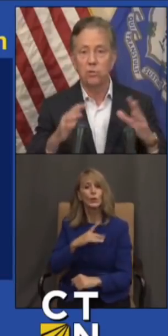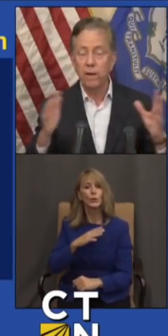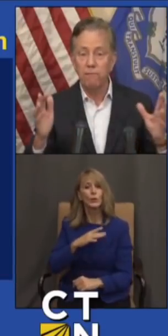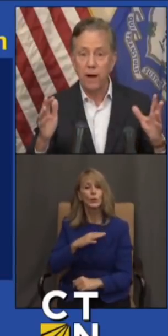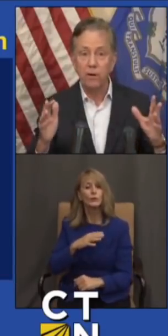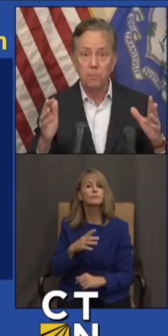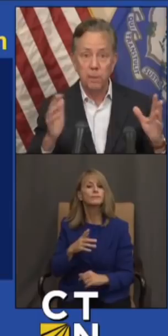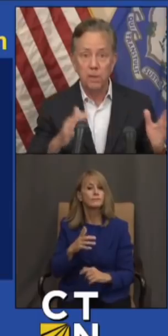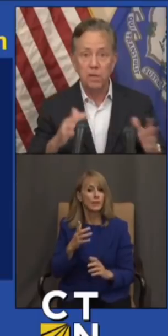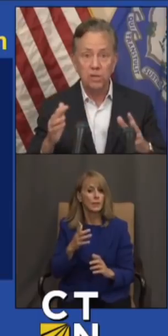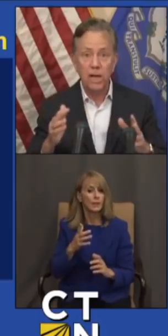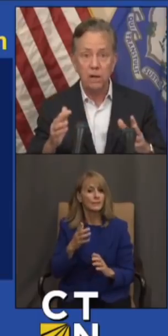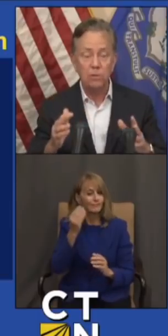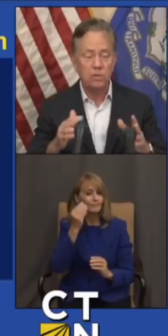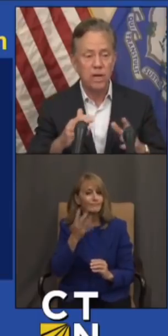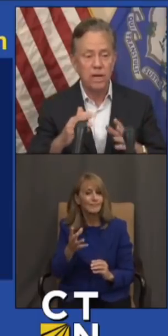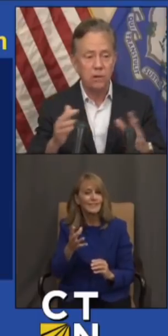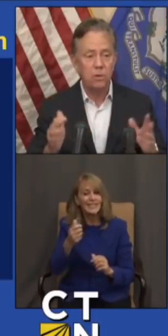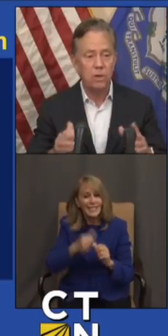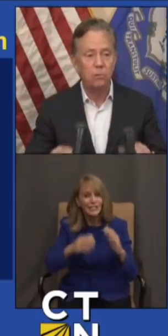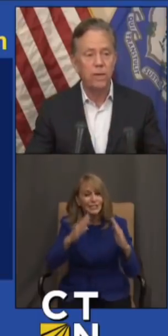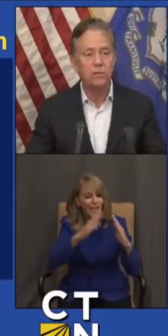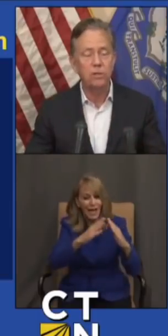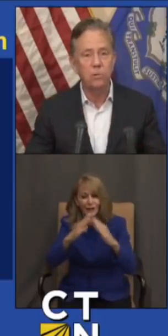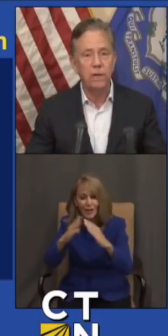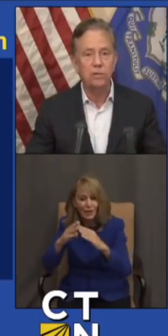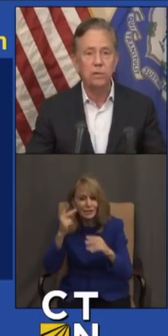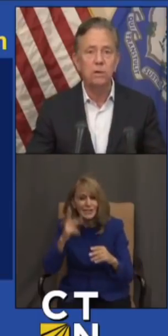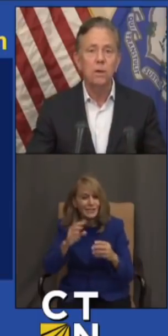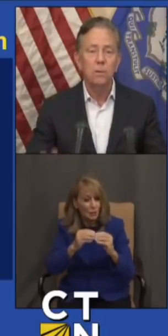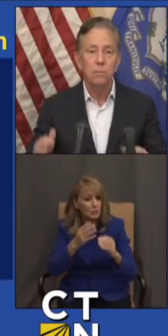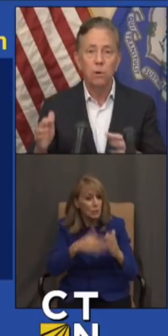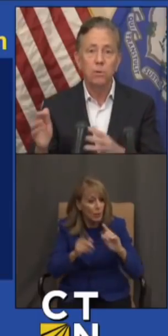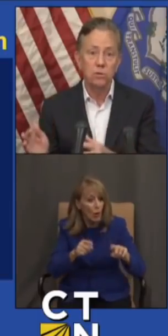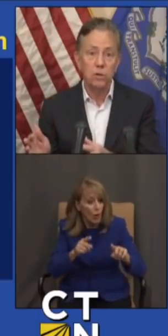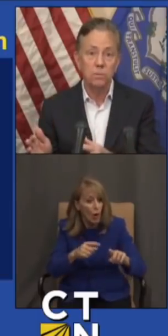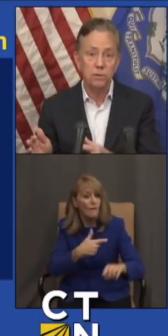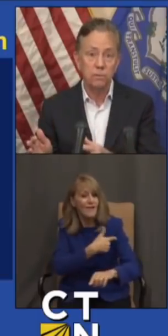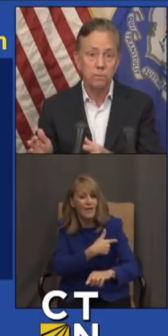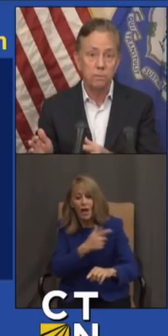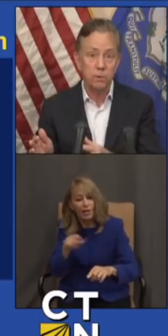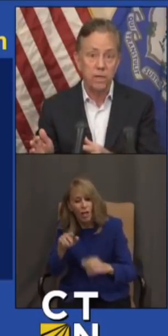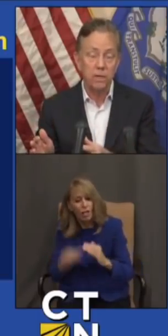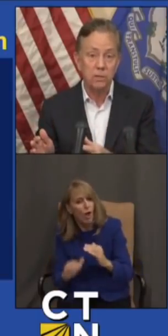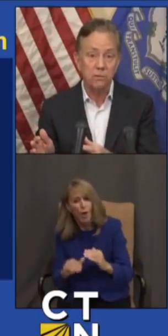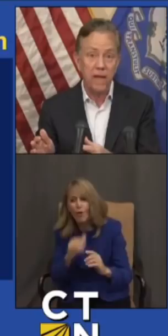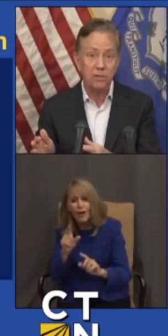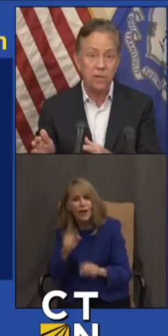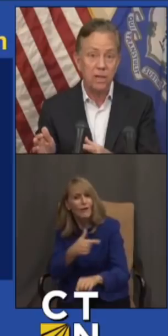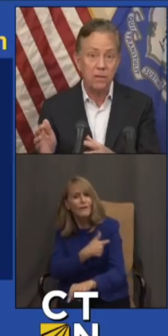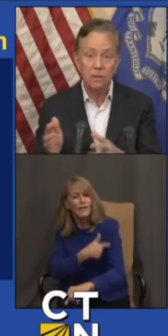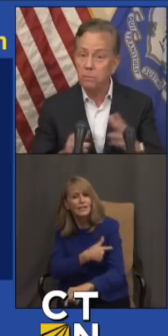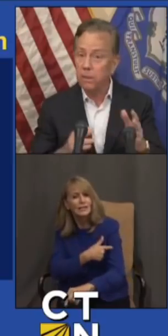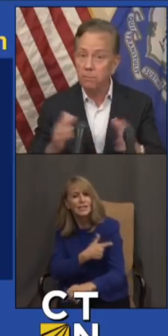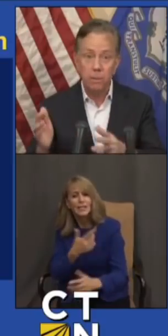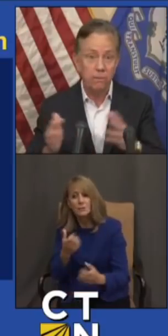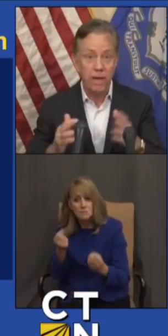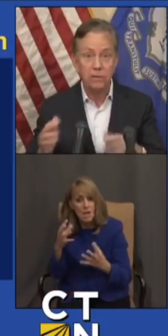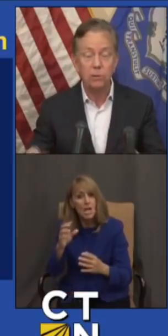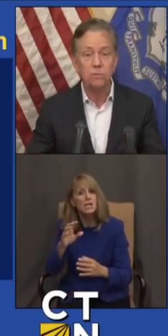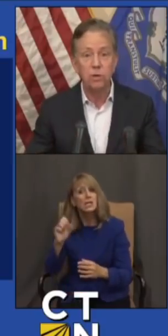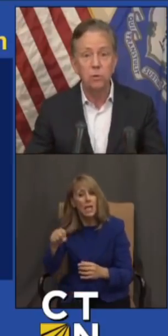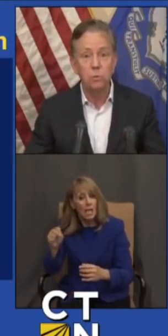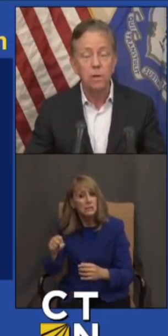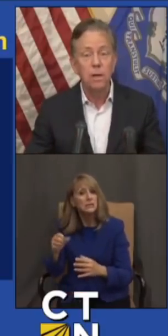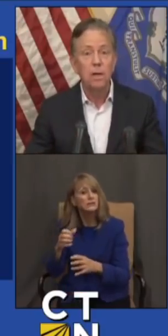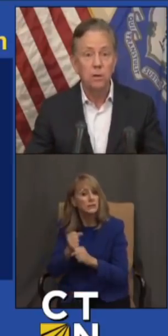you there's great variability town to town and region to region, both in terms of percentage vaccinated, it could be a